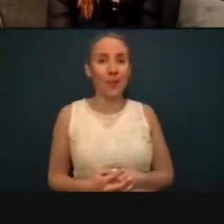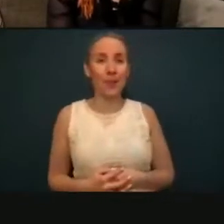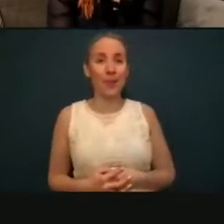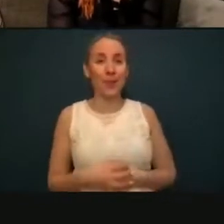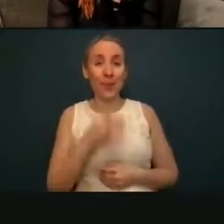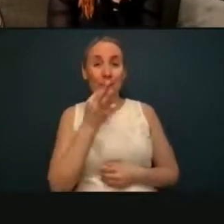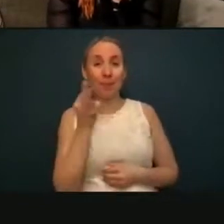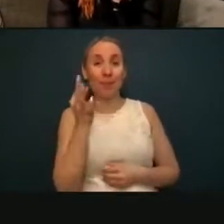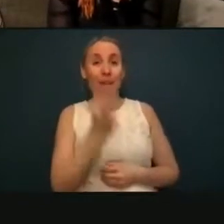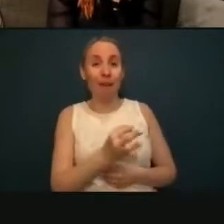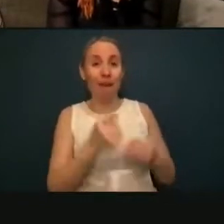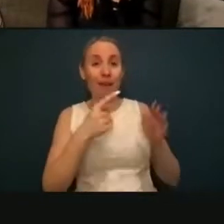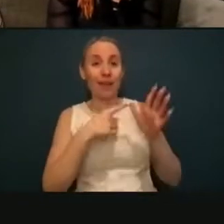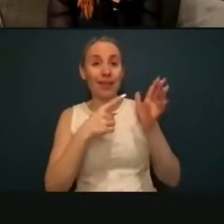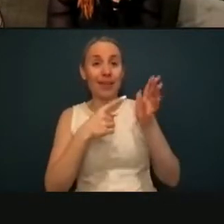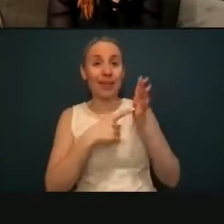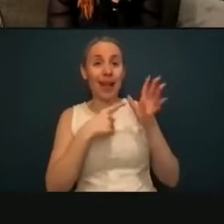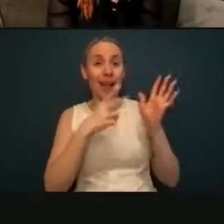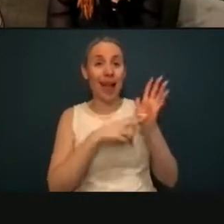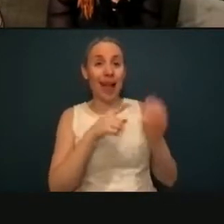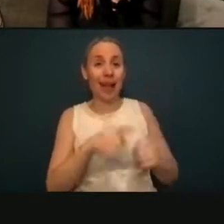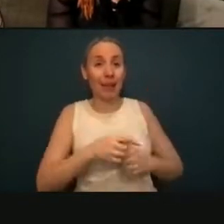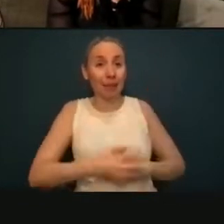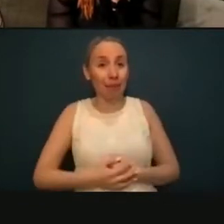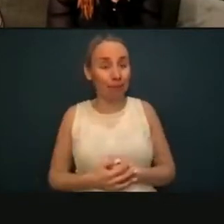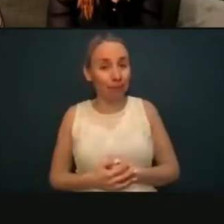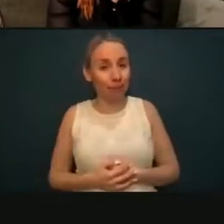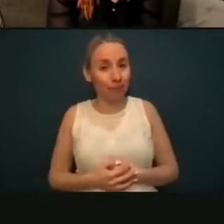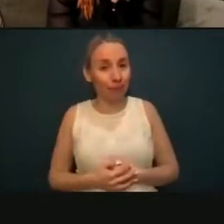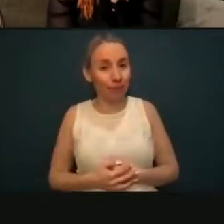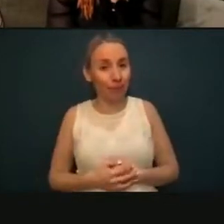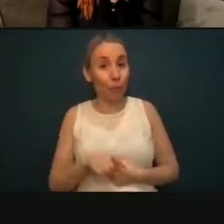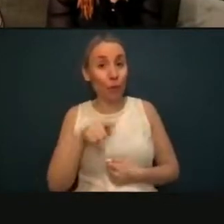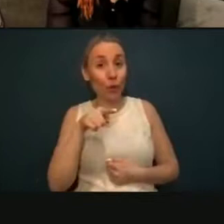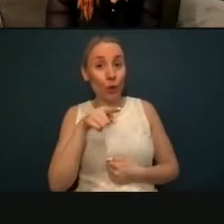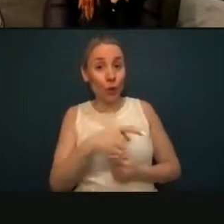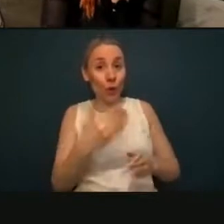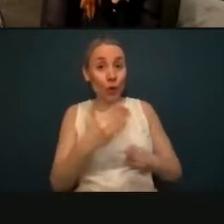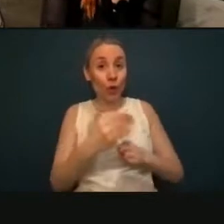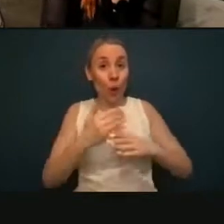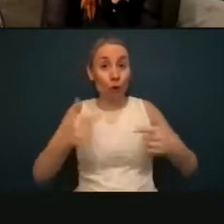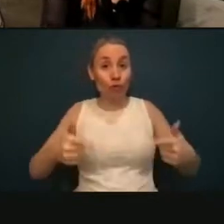Alan, what's been your experience of working remotely as well, actually?